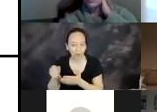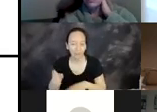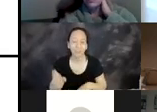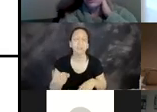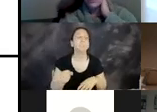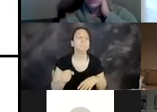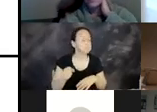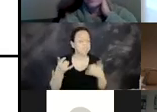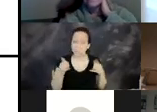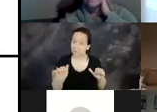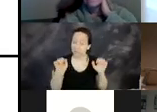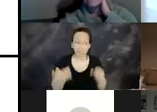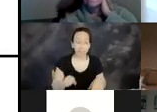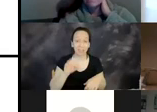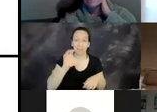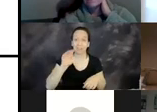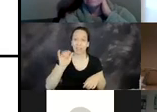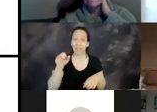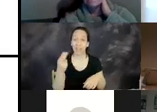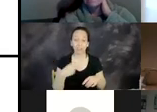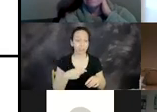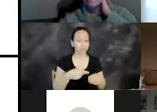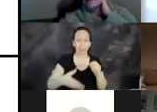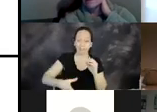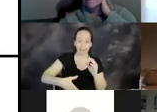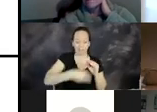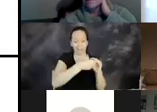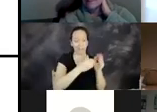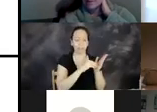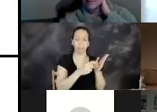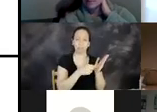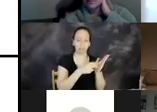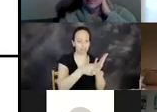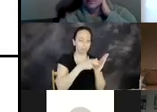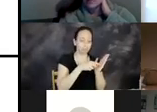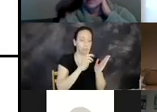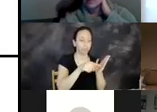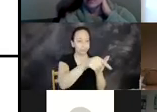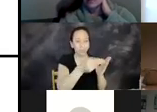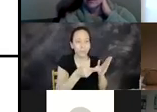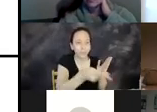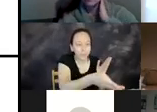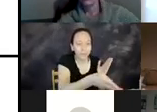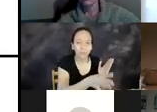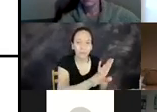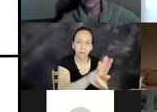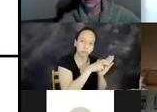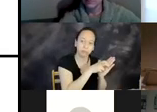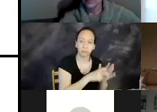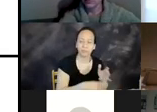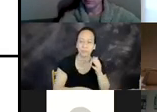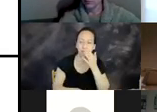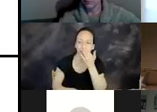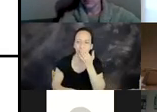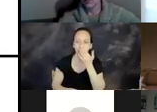to the system as well. And Anthony, before you go away, we have another question that is similar, slightly